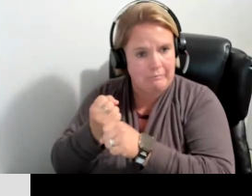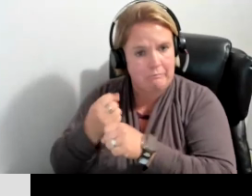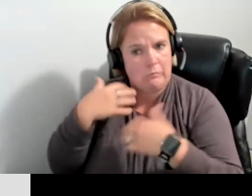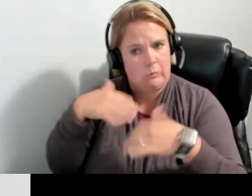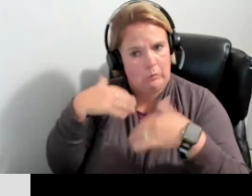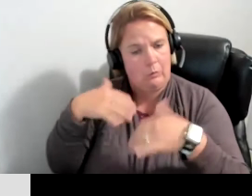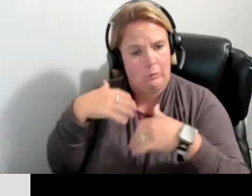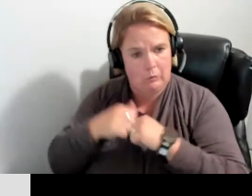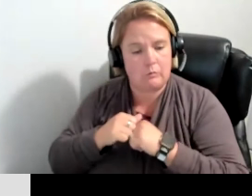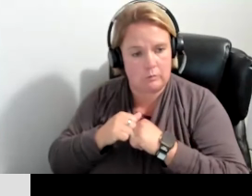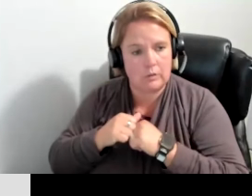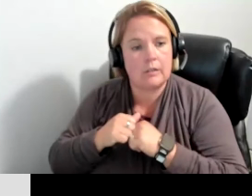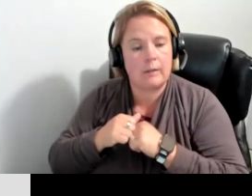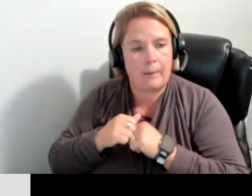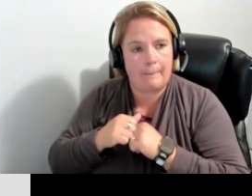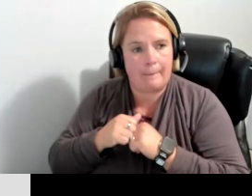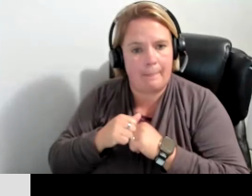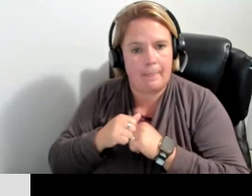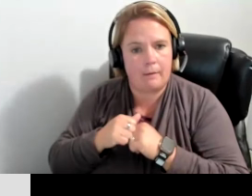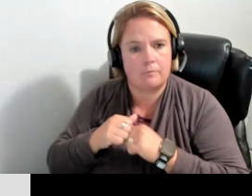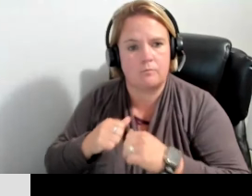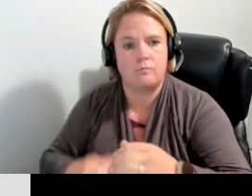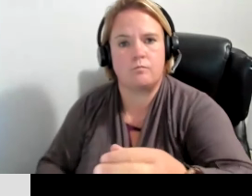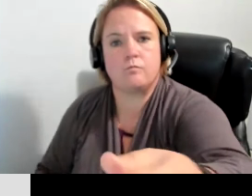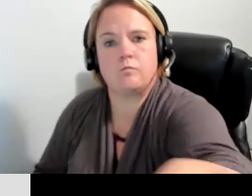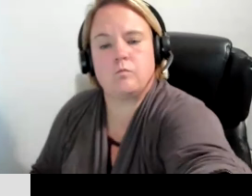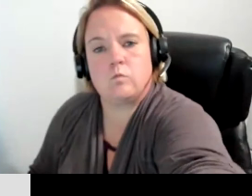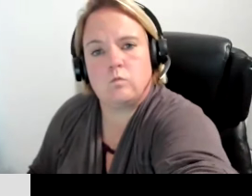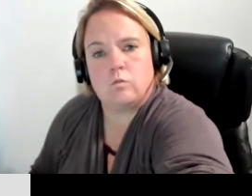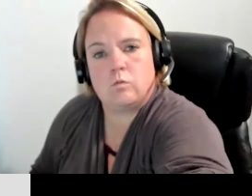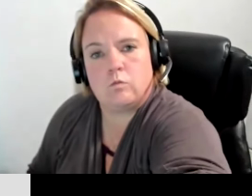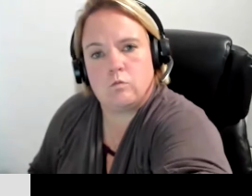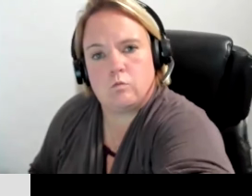together. I think we can all relate to